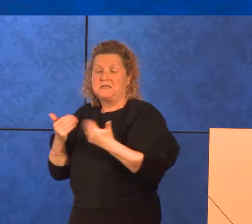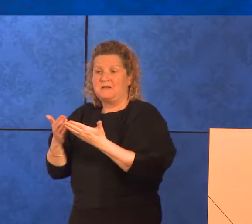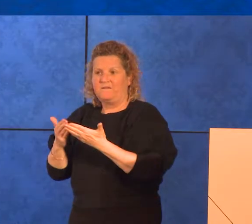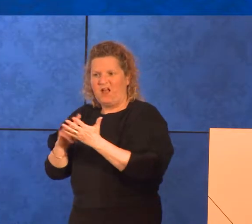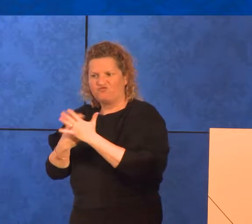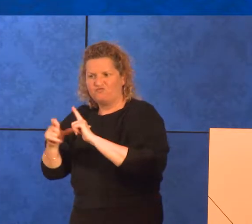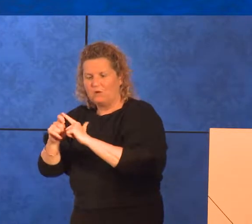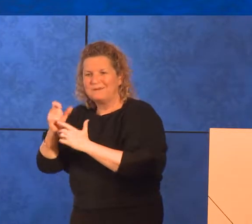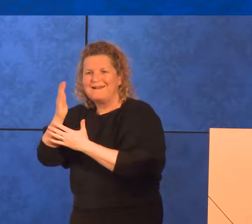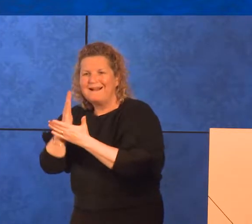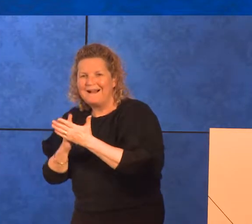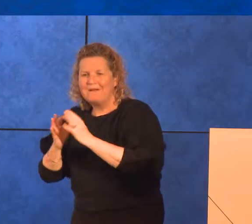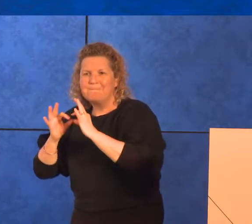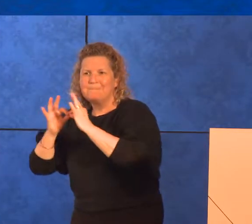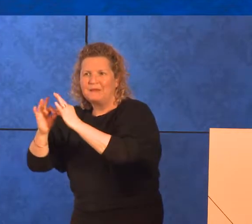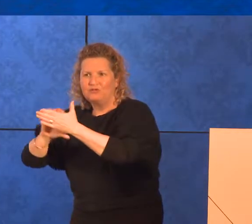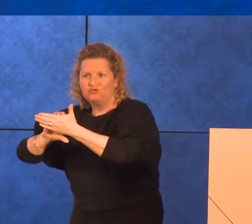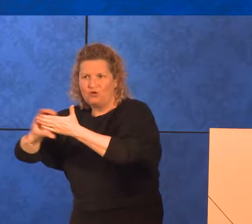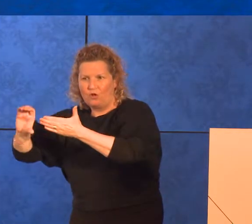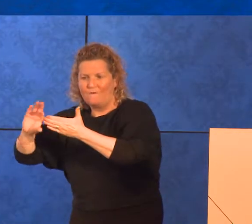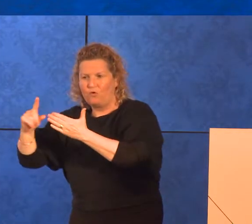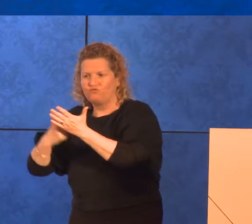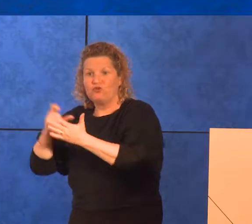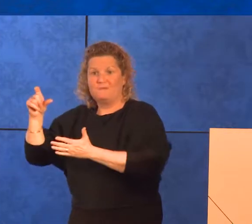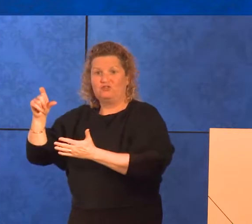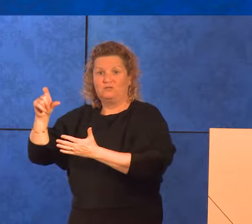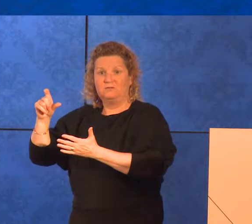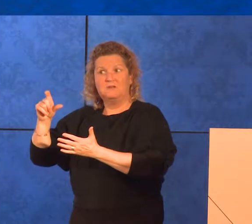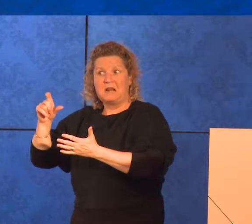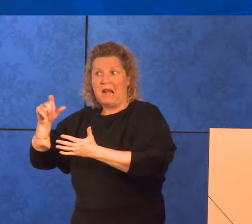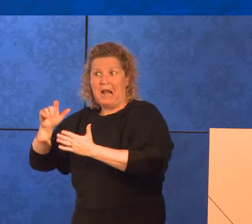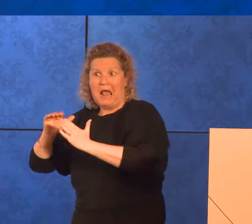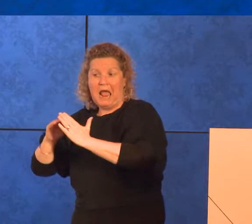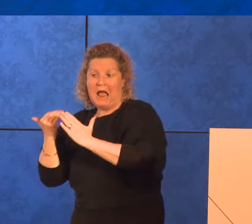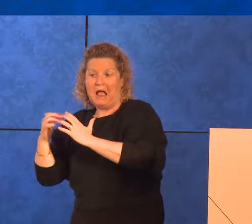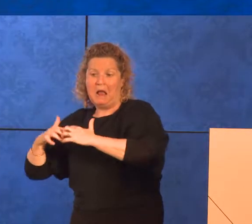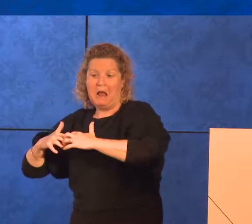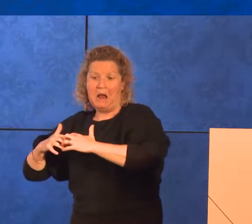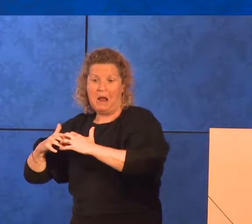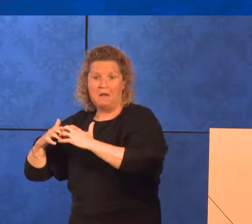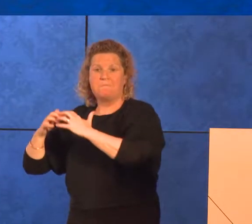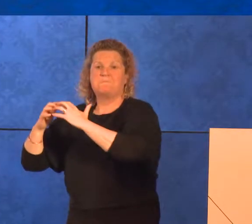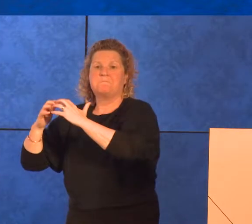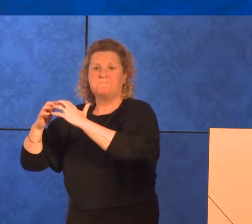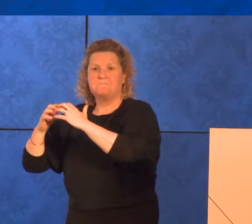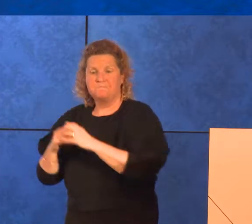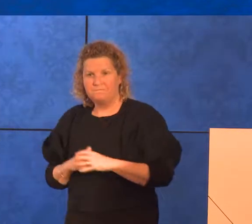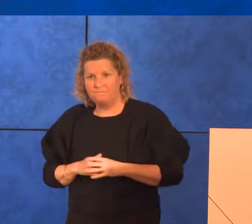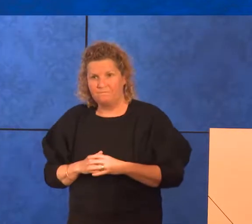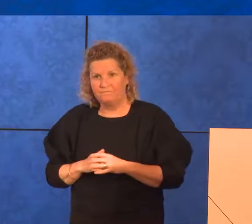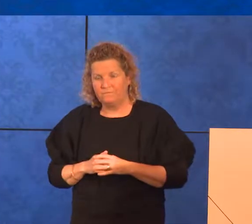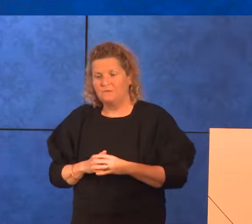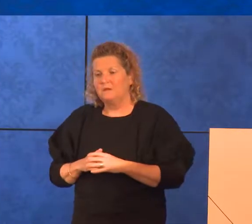million for the Royal Commission that we now see coming into place. The Royal